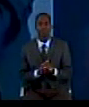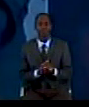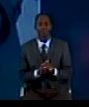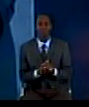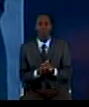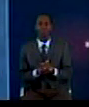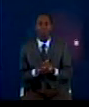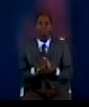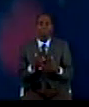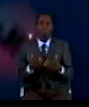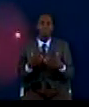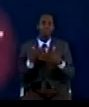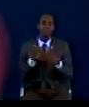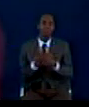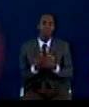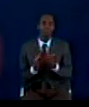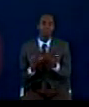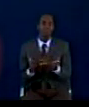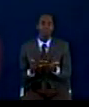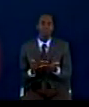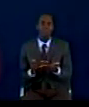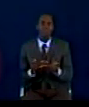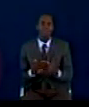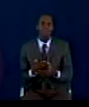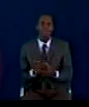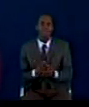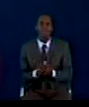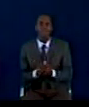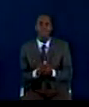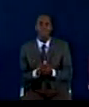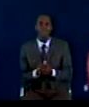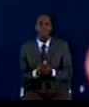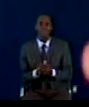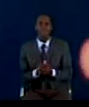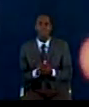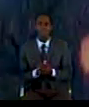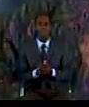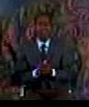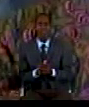closest to me here is Debbie Naji,